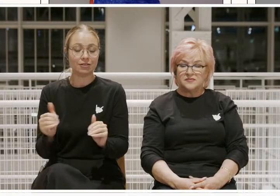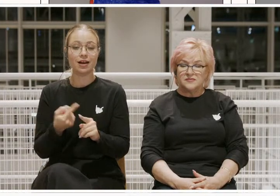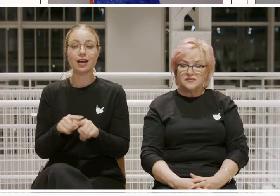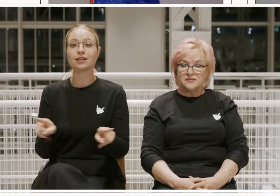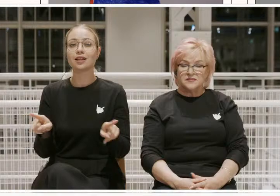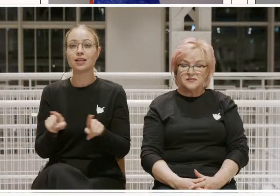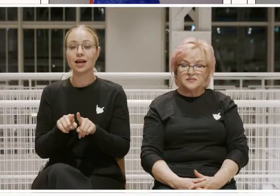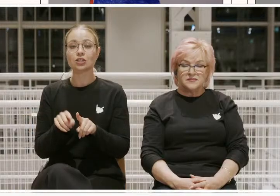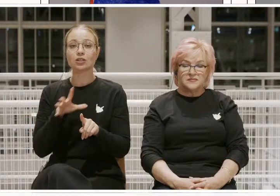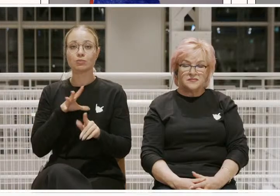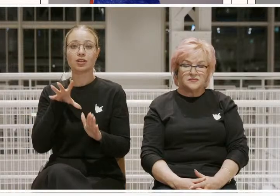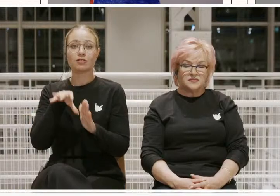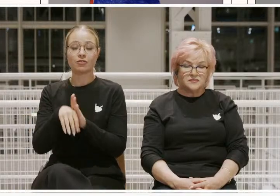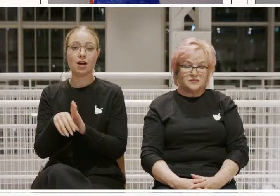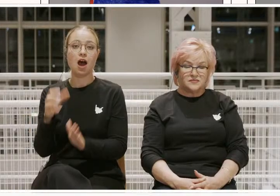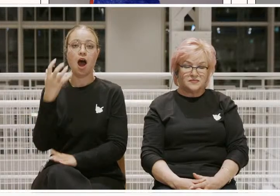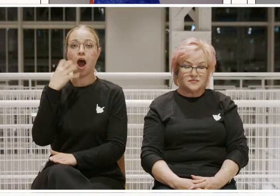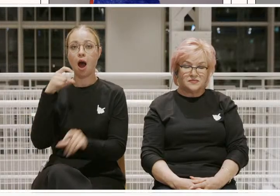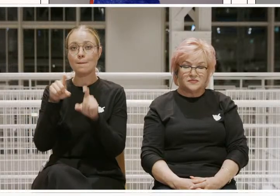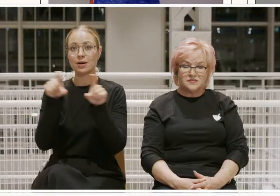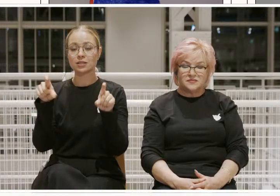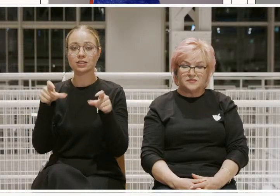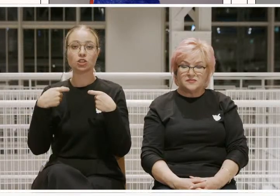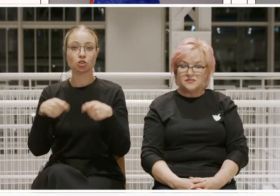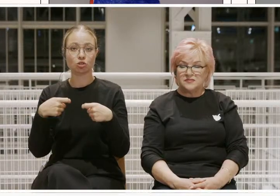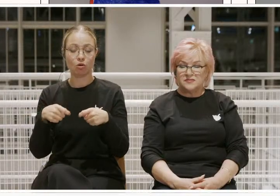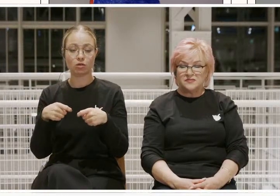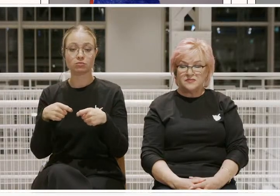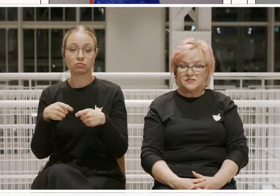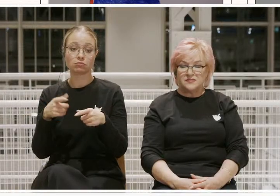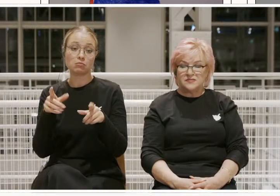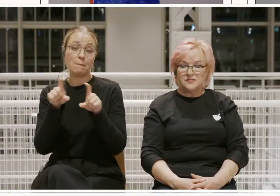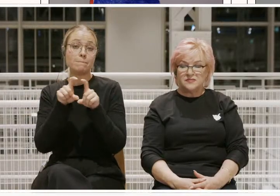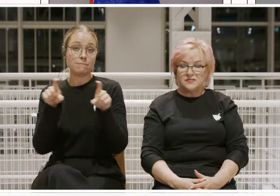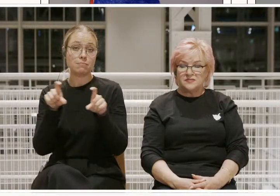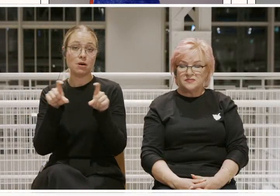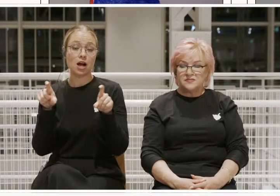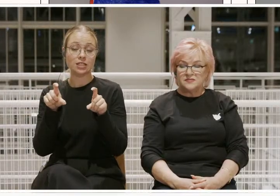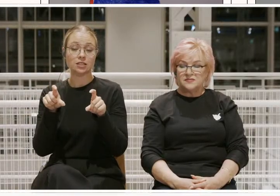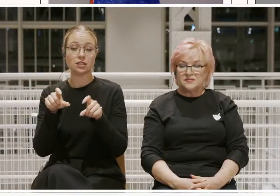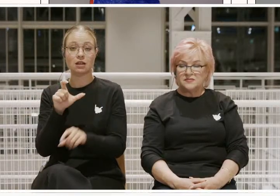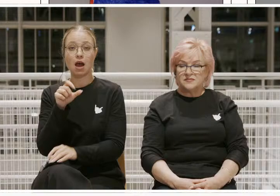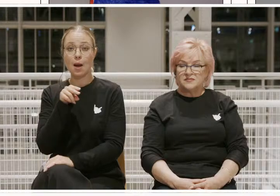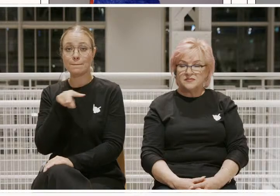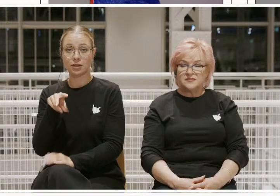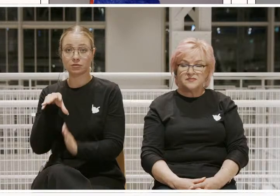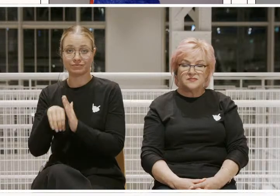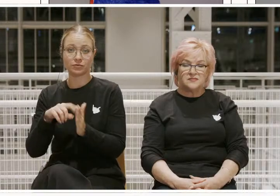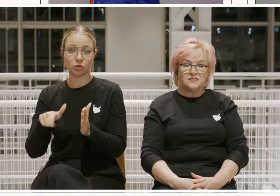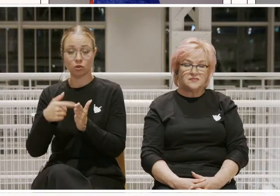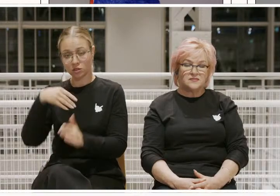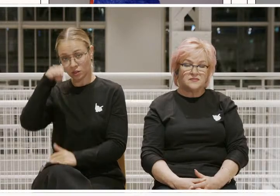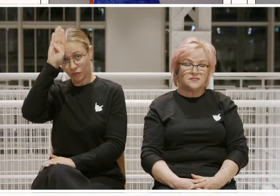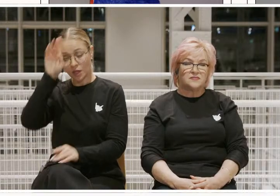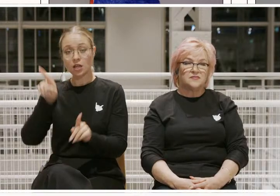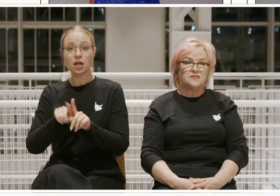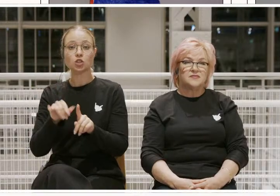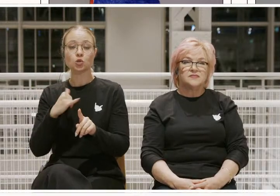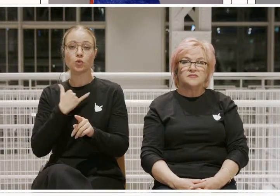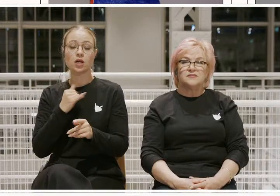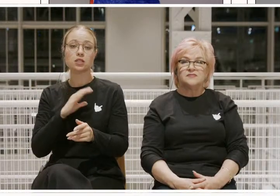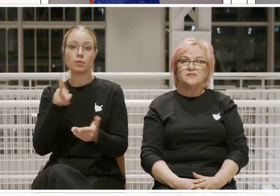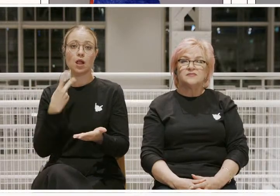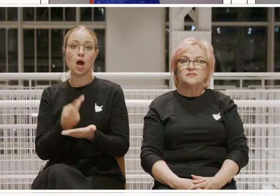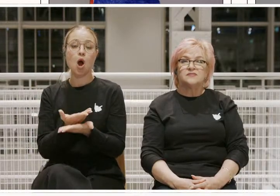And actually, we also made an open call to all bird watchers